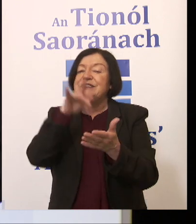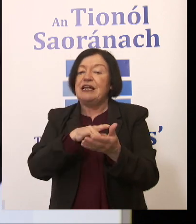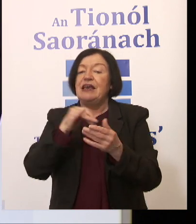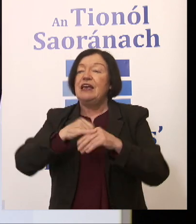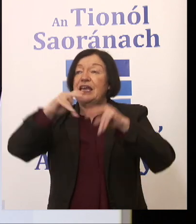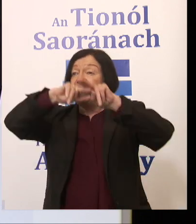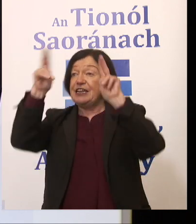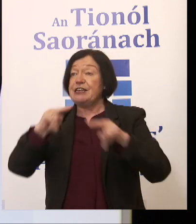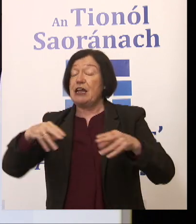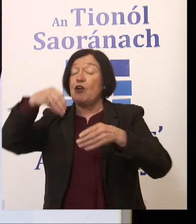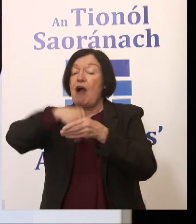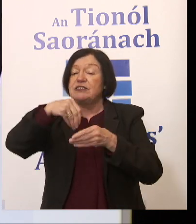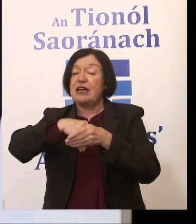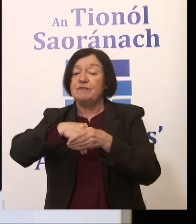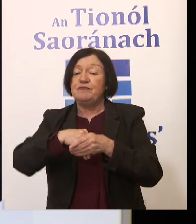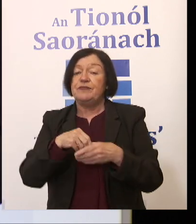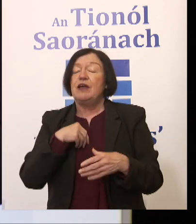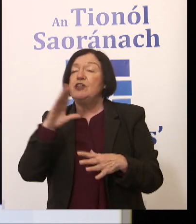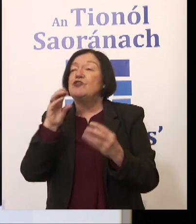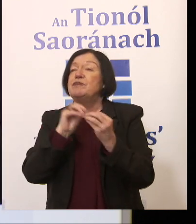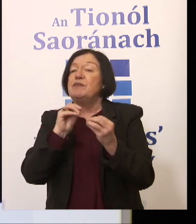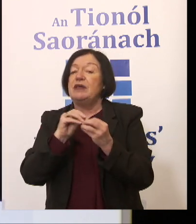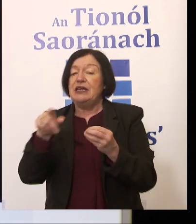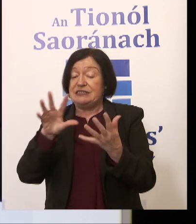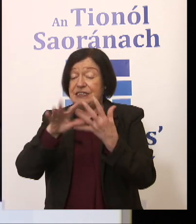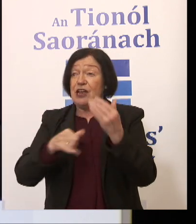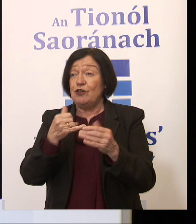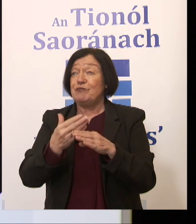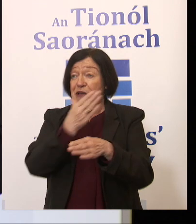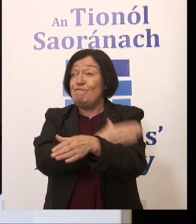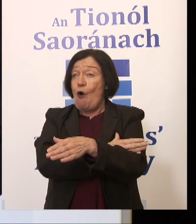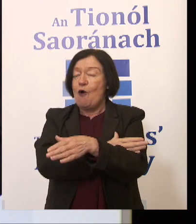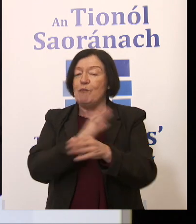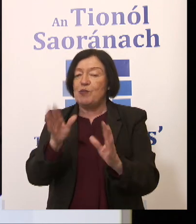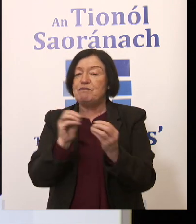national context. I might just mention, it's a decade old, and it was mentioned earlier,